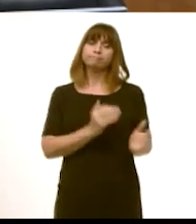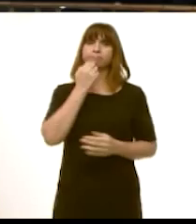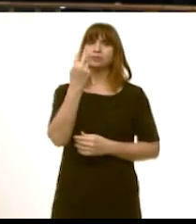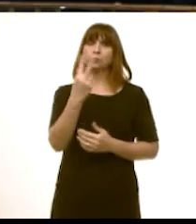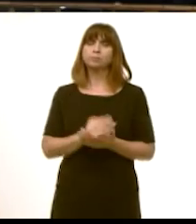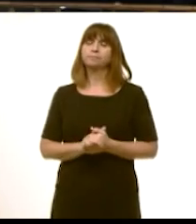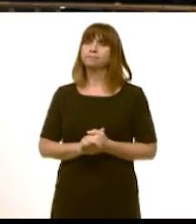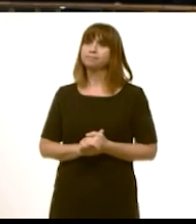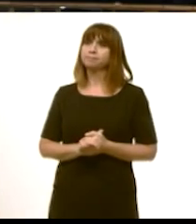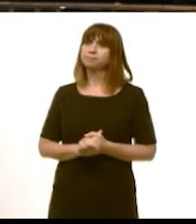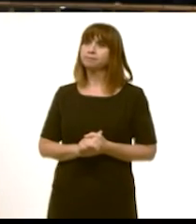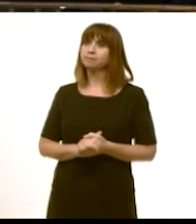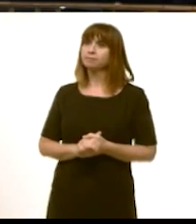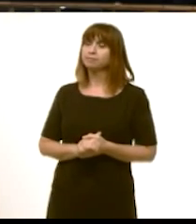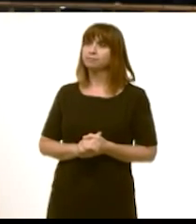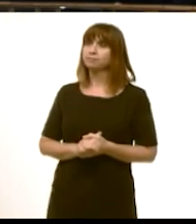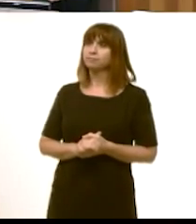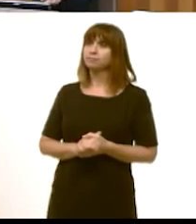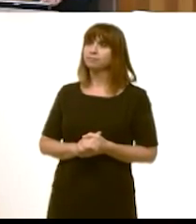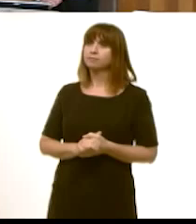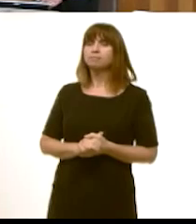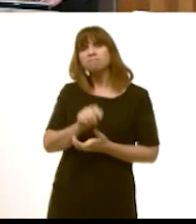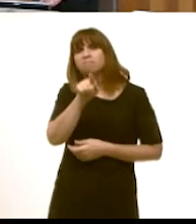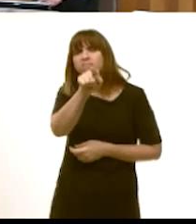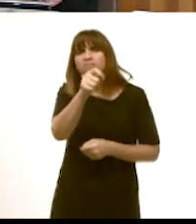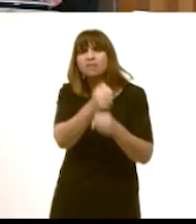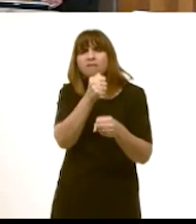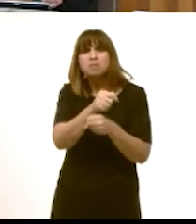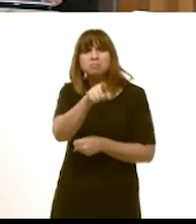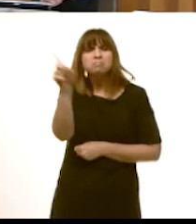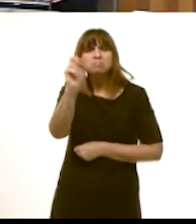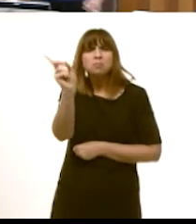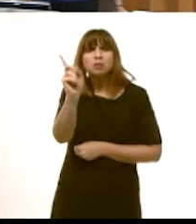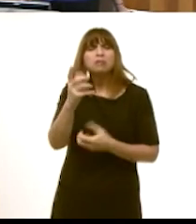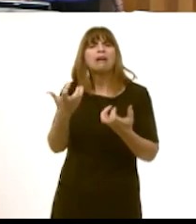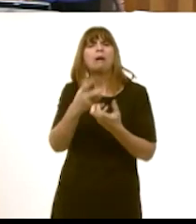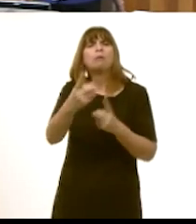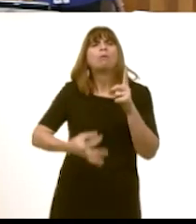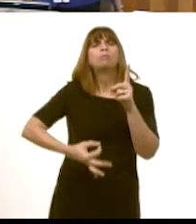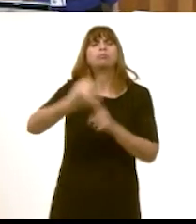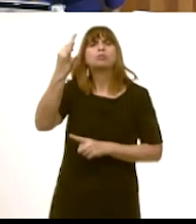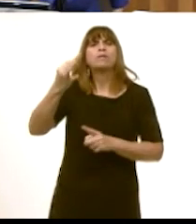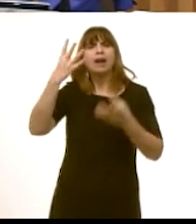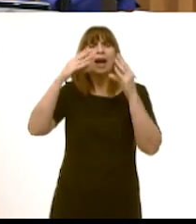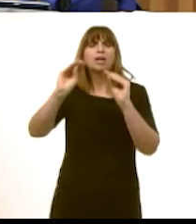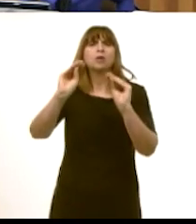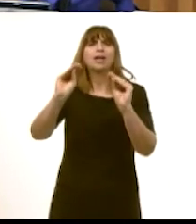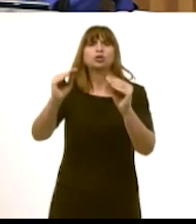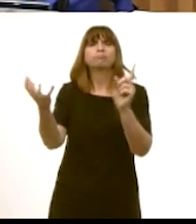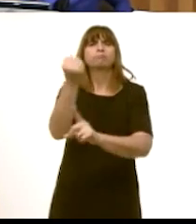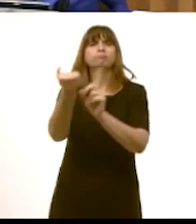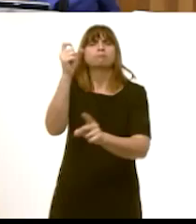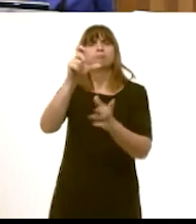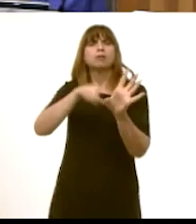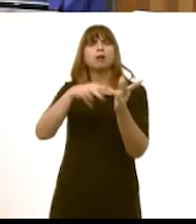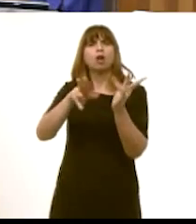Chapman. Thank you. What is the Welsh Government doing to improve educational outcomes in the Cynon Valley? Well, we have implemented a range